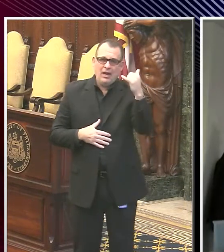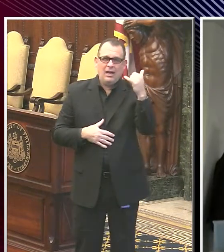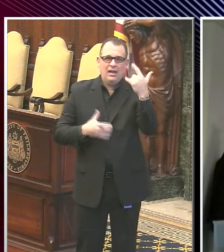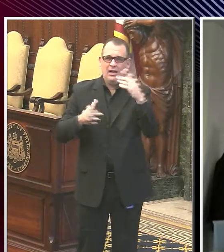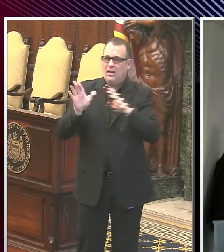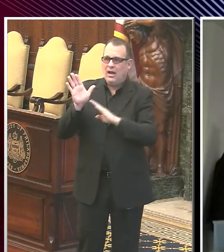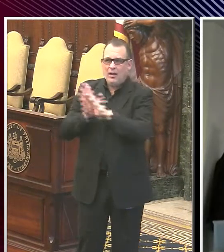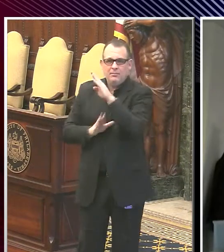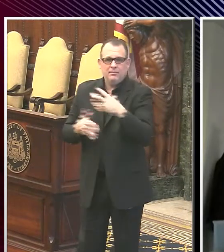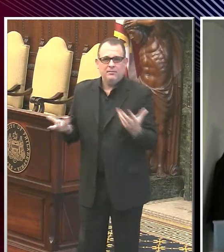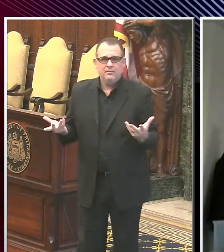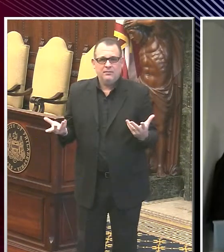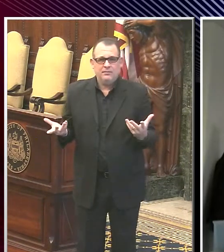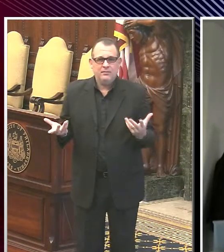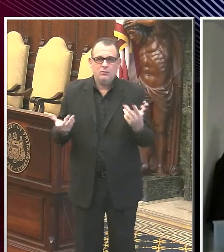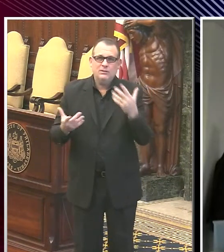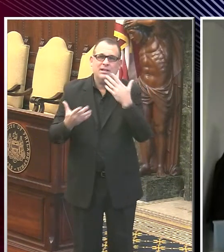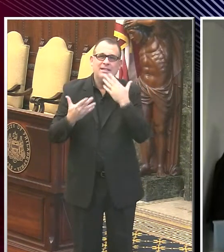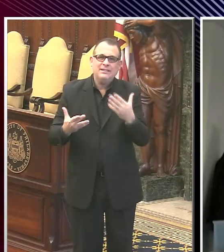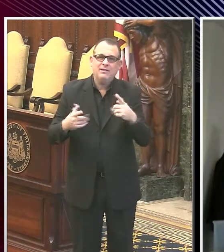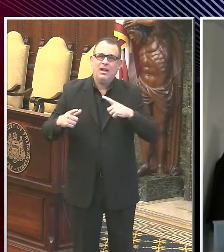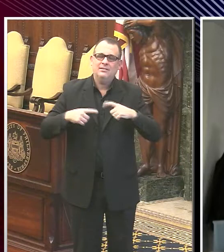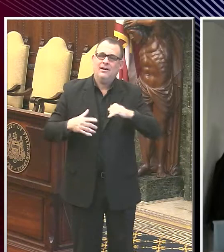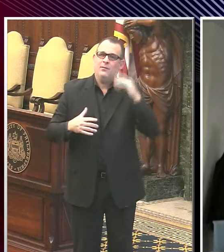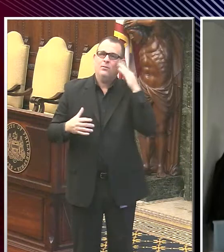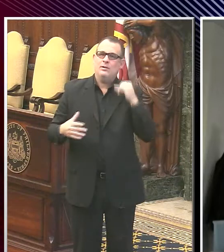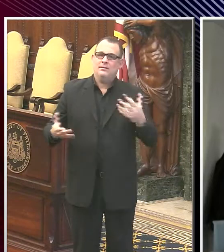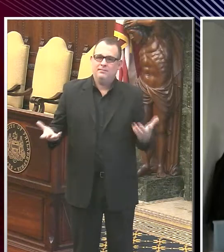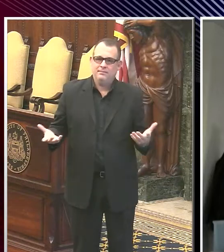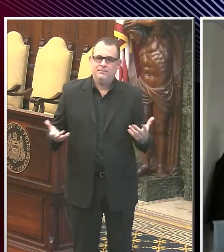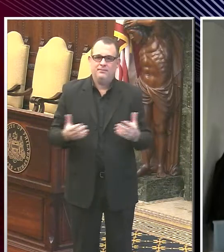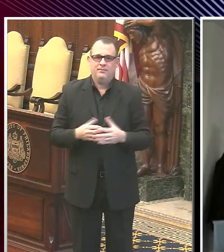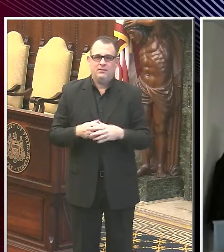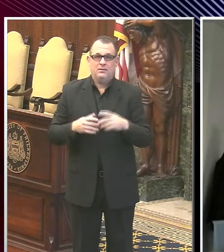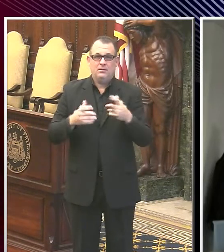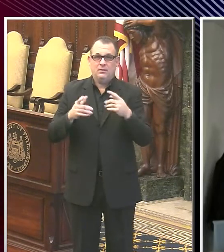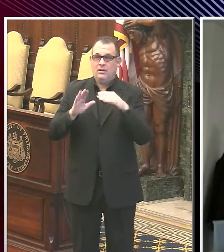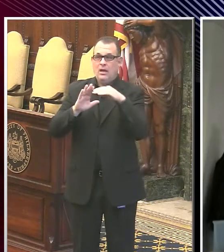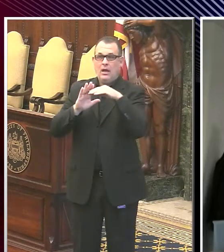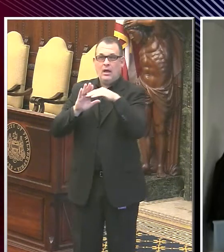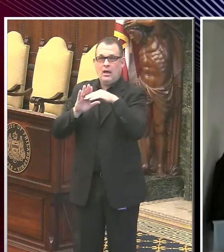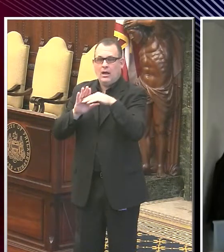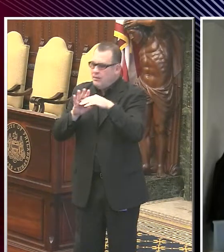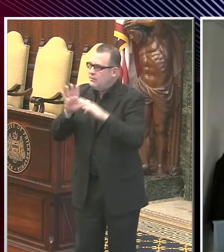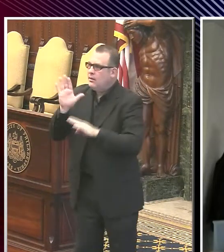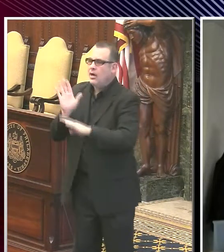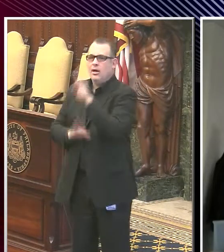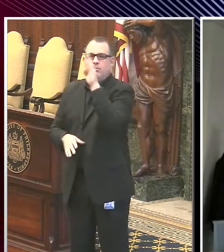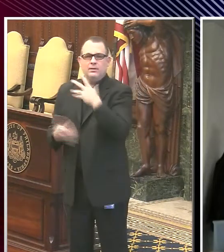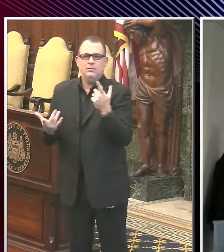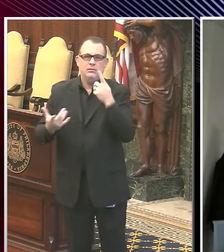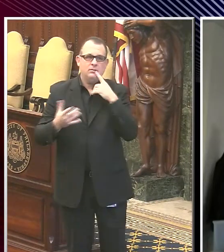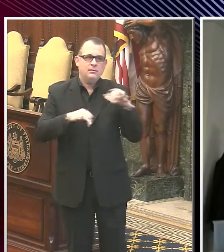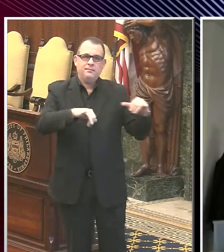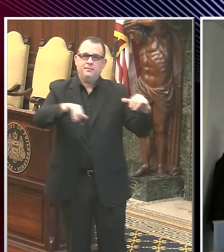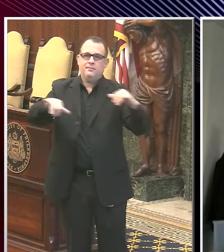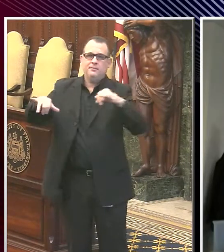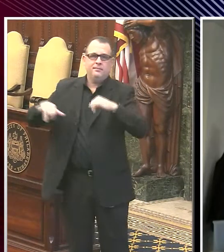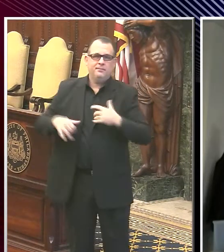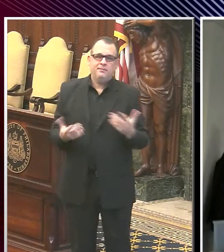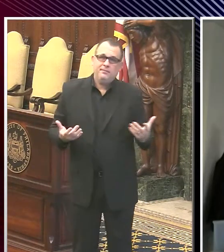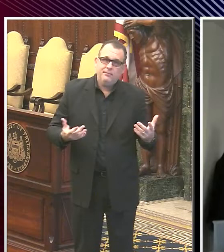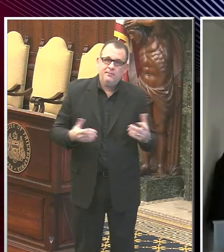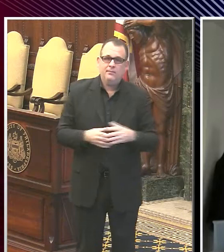is Thanksgiving. The spike in cases happened suddenly in most states in the United States at the same time. And the cases started about 5